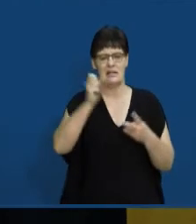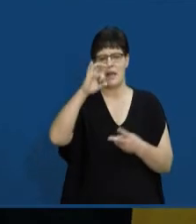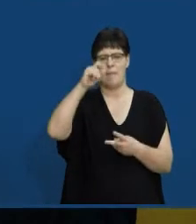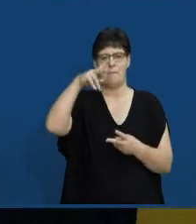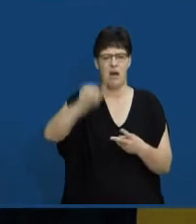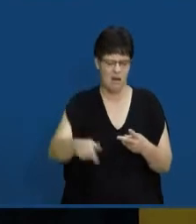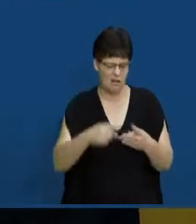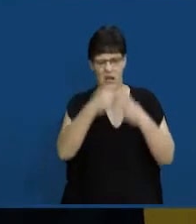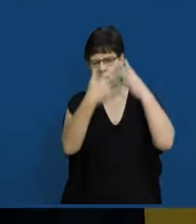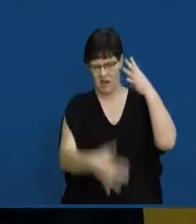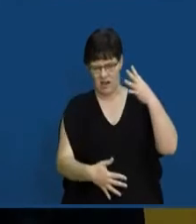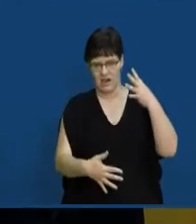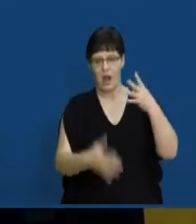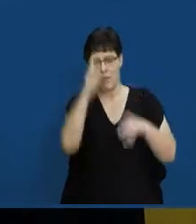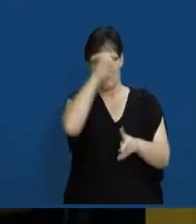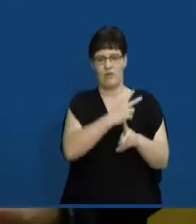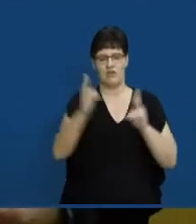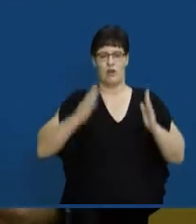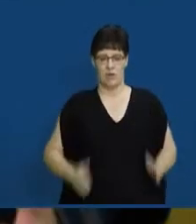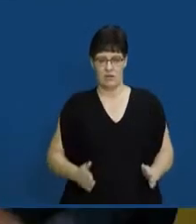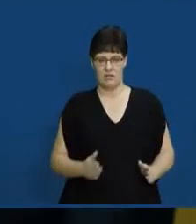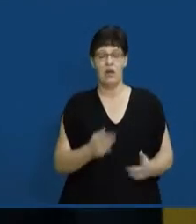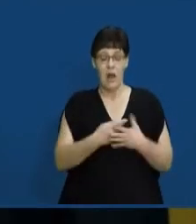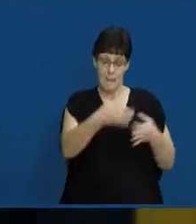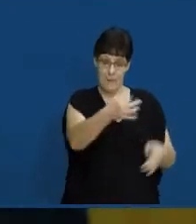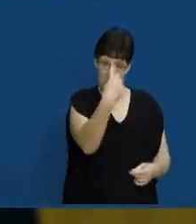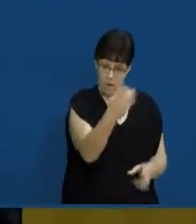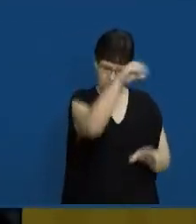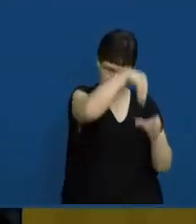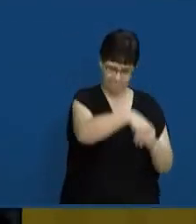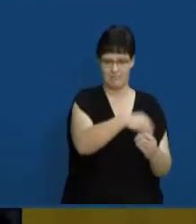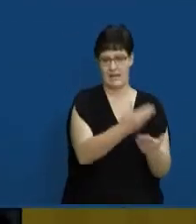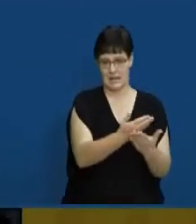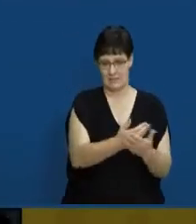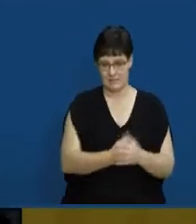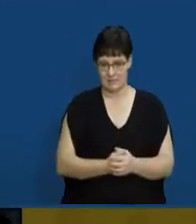All of that could feature in paper 1 as well. Okay.